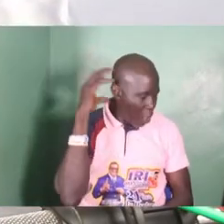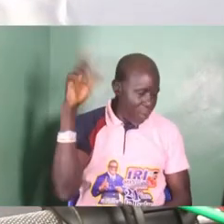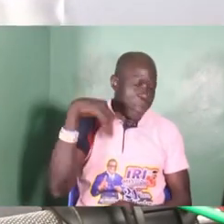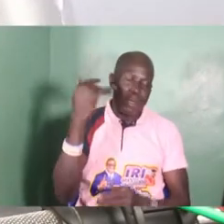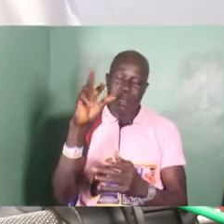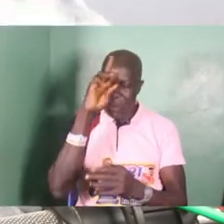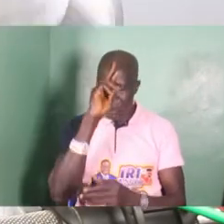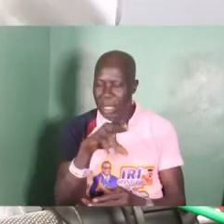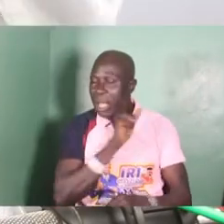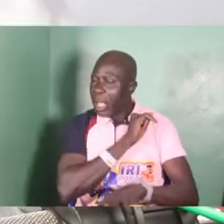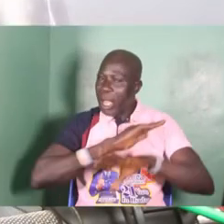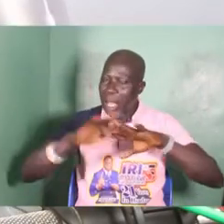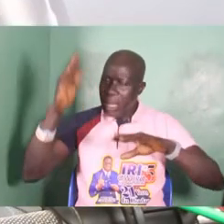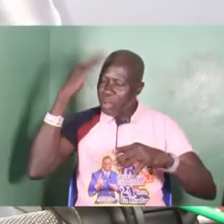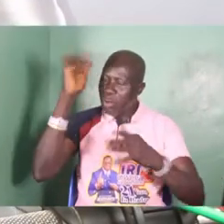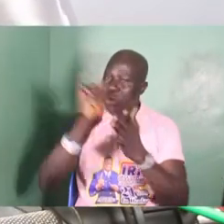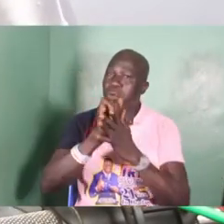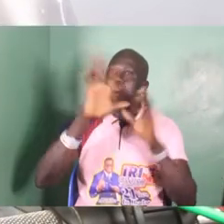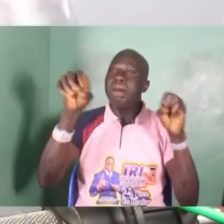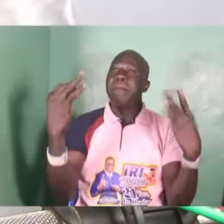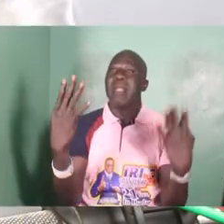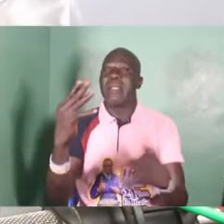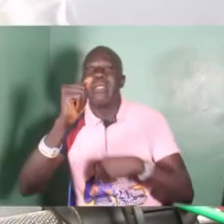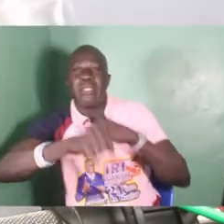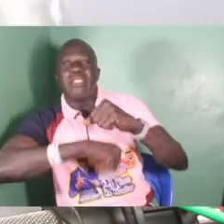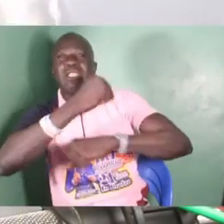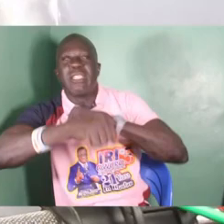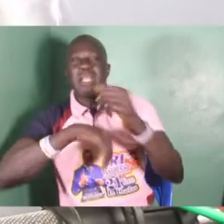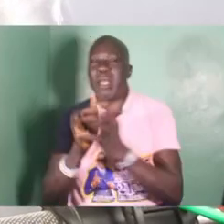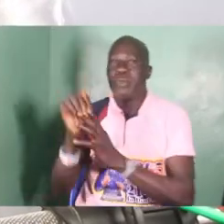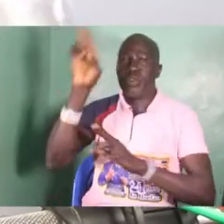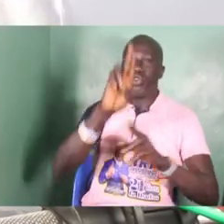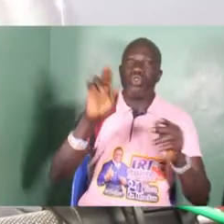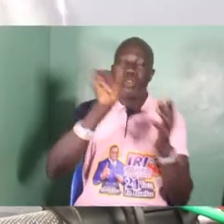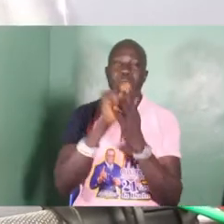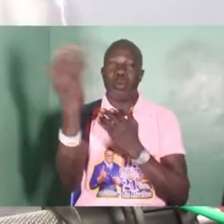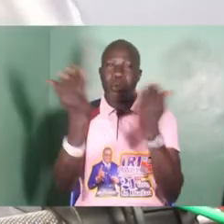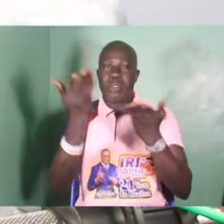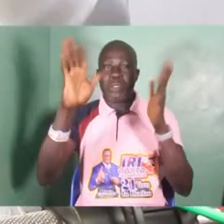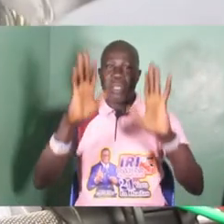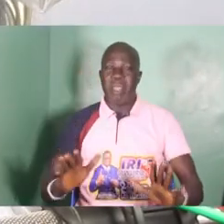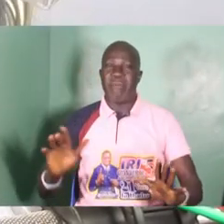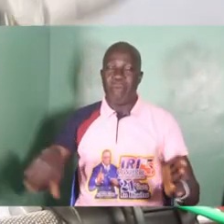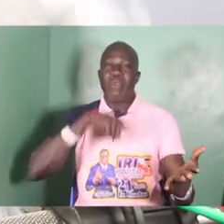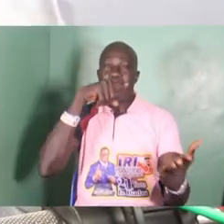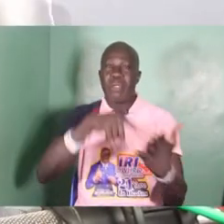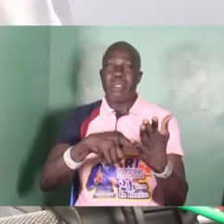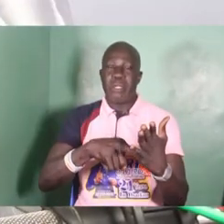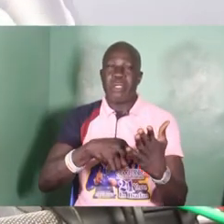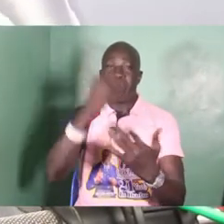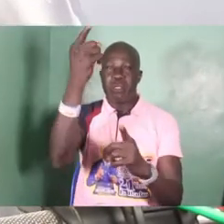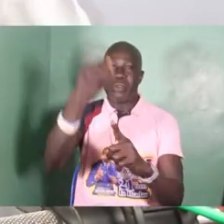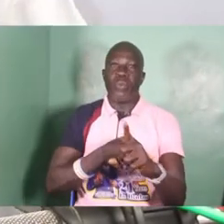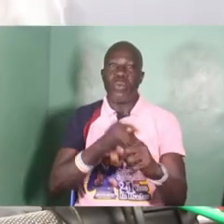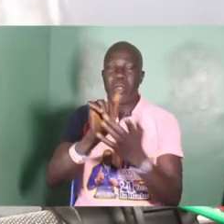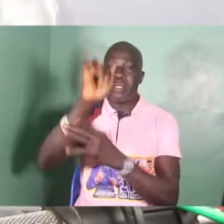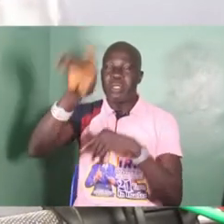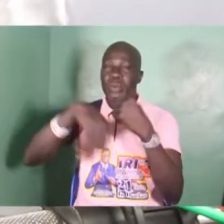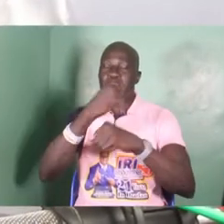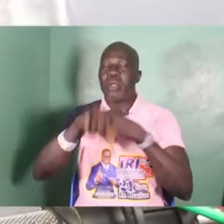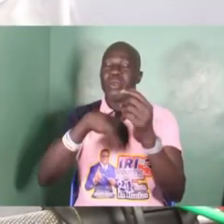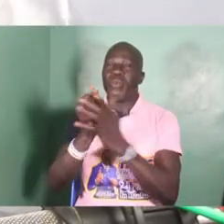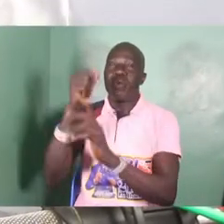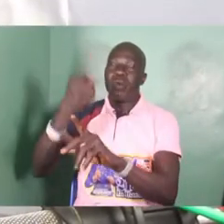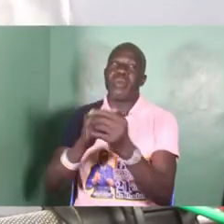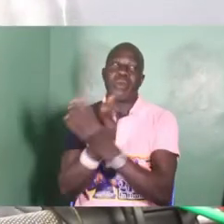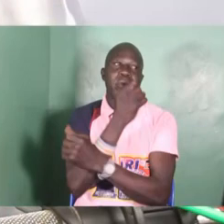sá. Mi ò mọ ọdún tẹ́tí nílò ẹbí ẹrú. I don't know the year they be using you as a slave. Oṣù yìí ni oṣù òmìnira rẹ. This year is the year